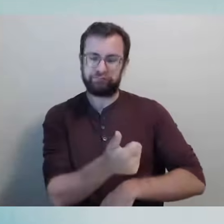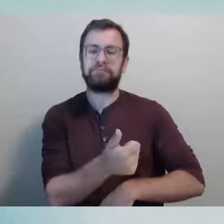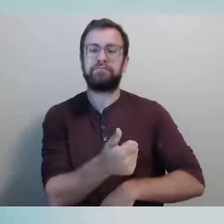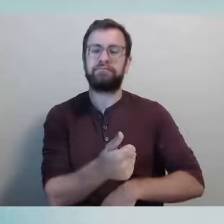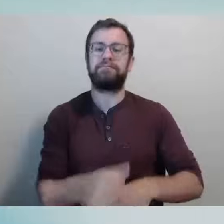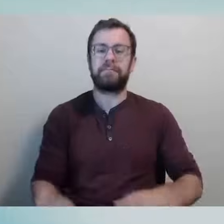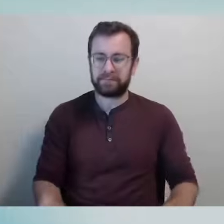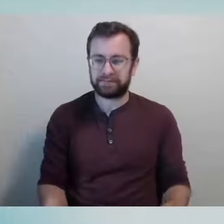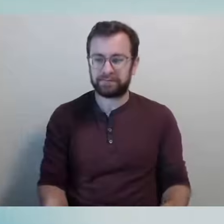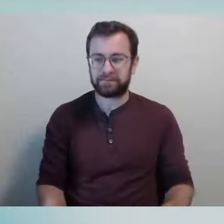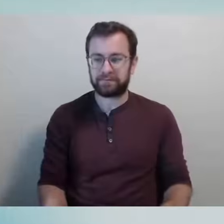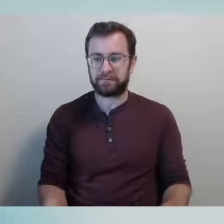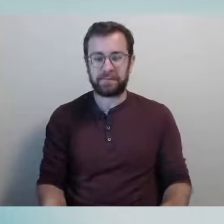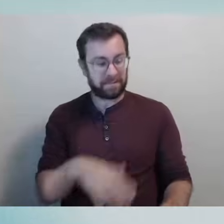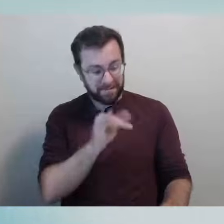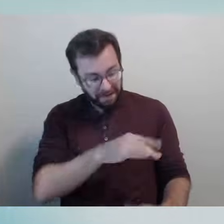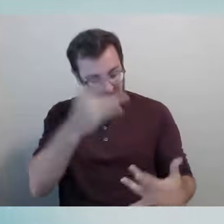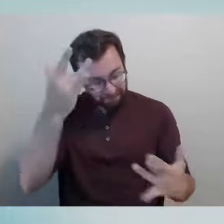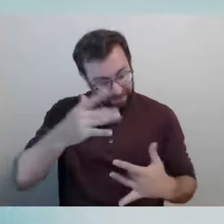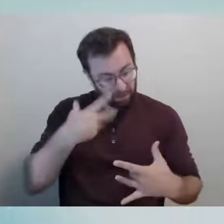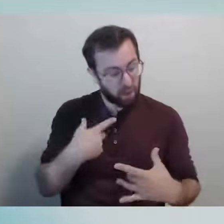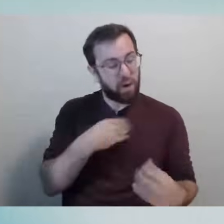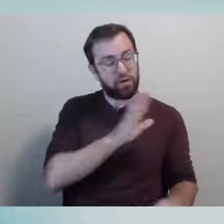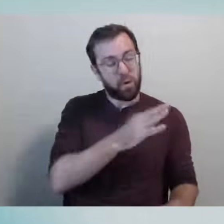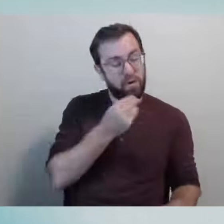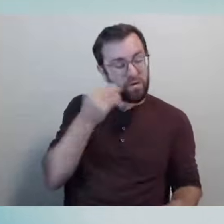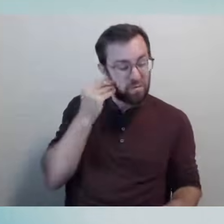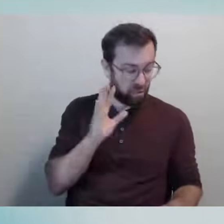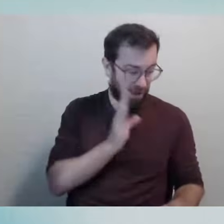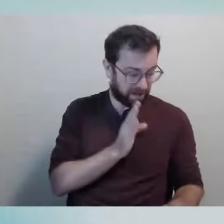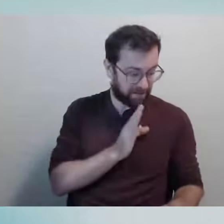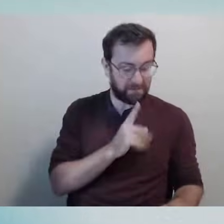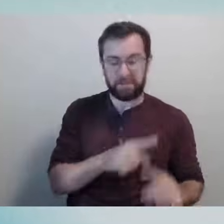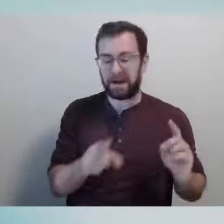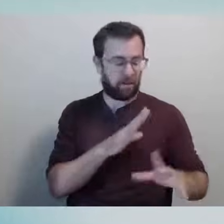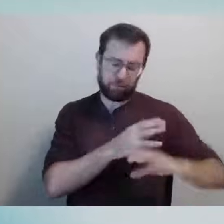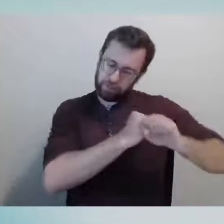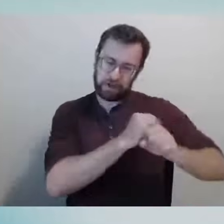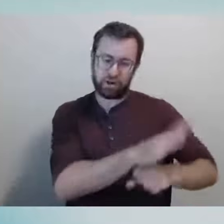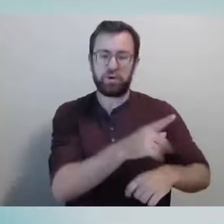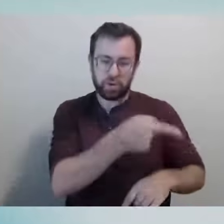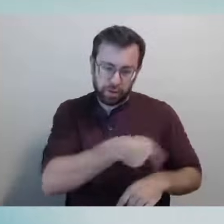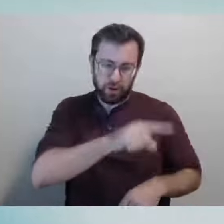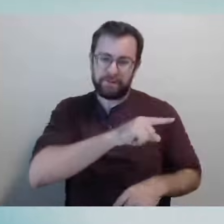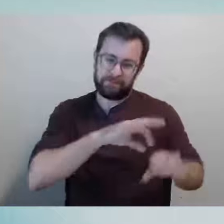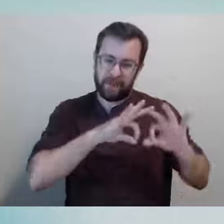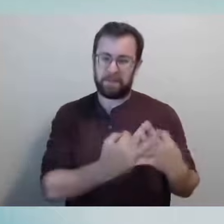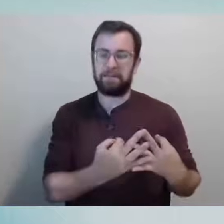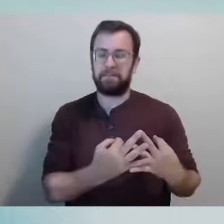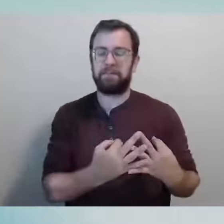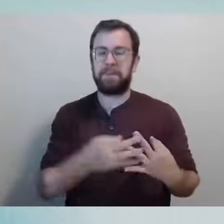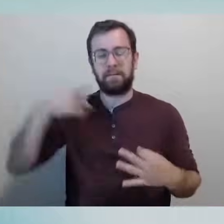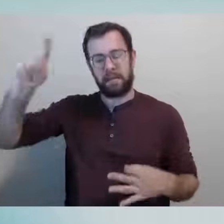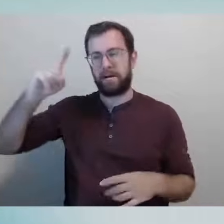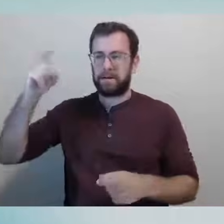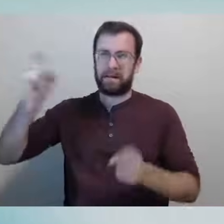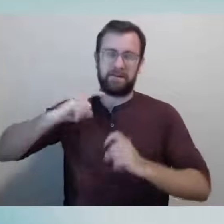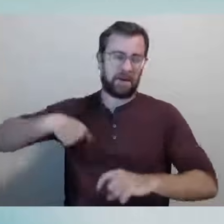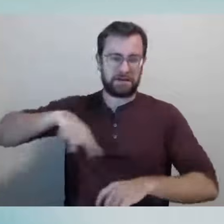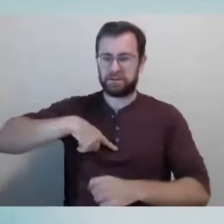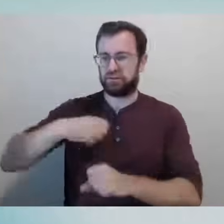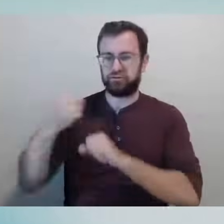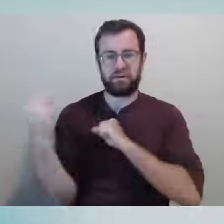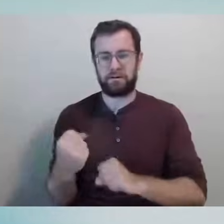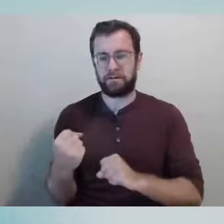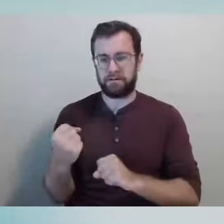The virus was going to come to your home, but I will protect you and your family. May Allah Azza wa Jal give us strength. There is another point that I will